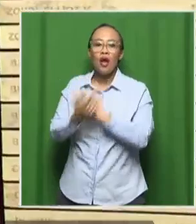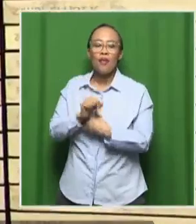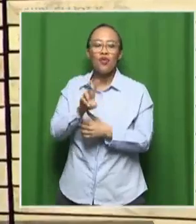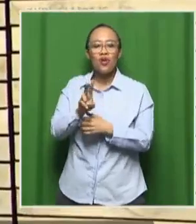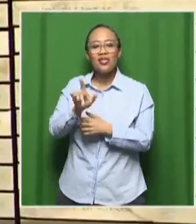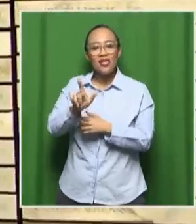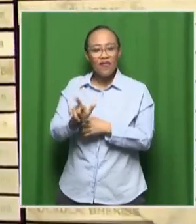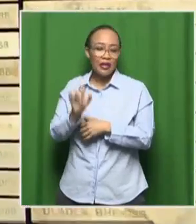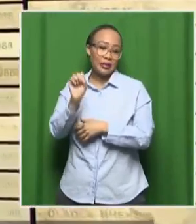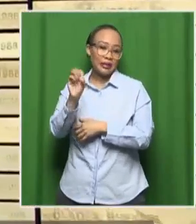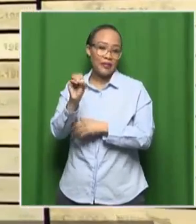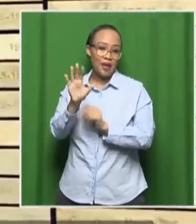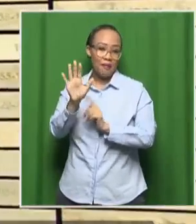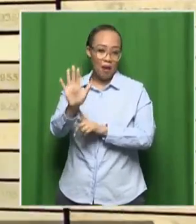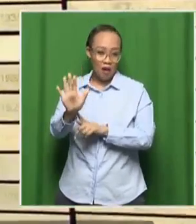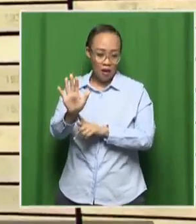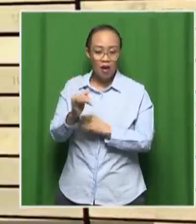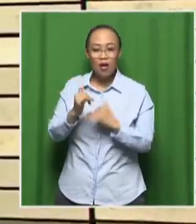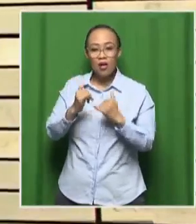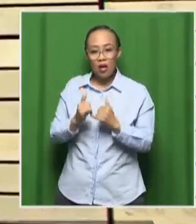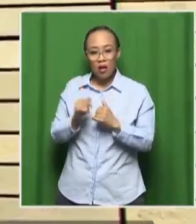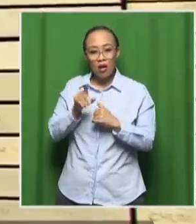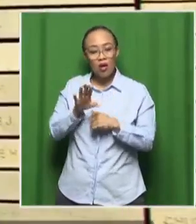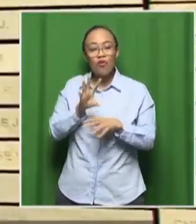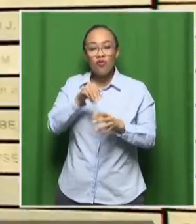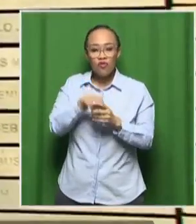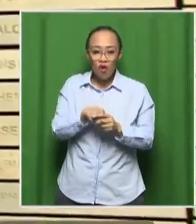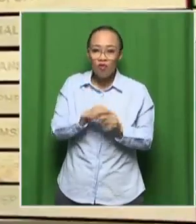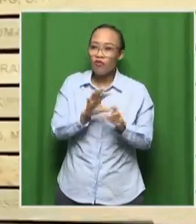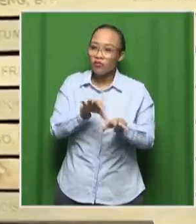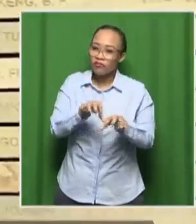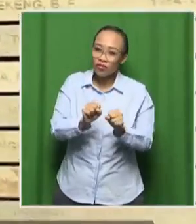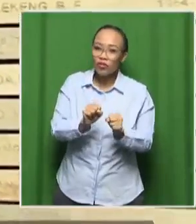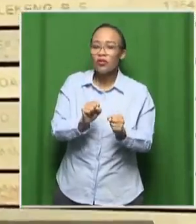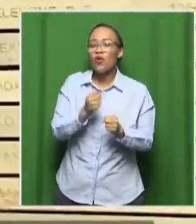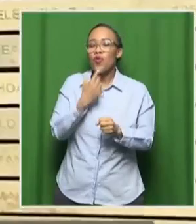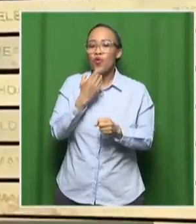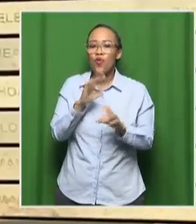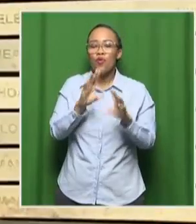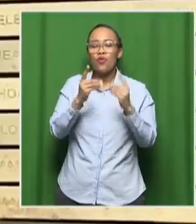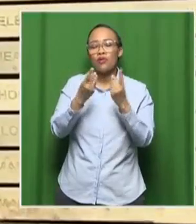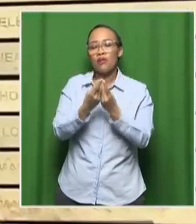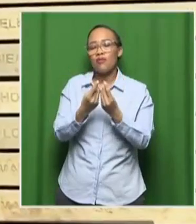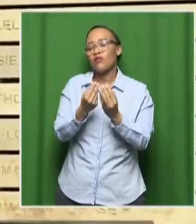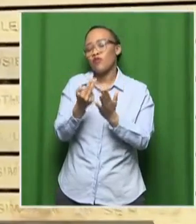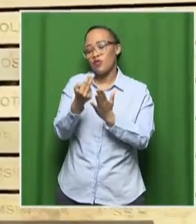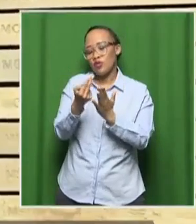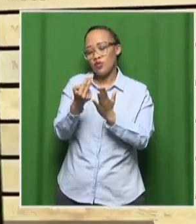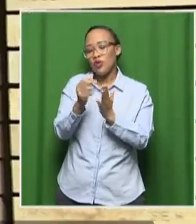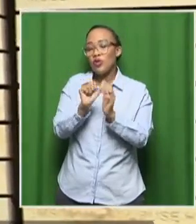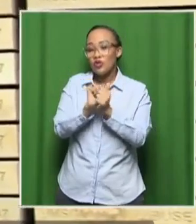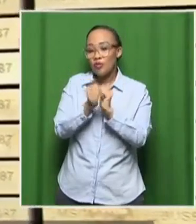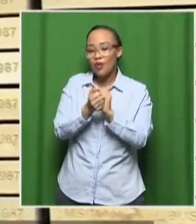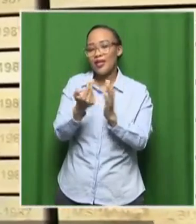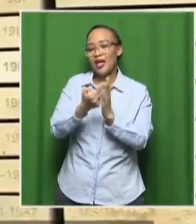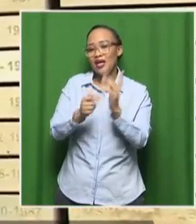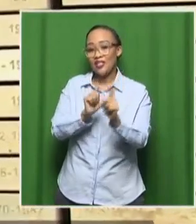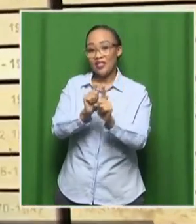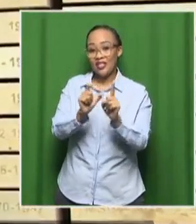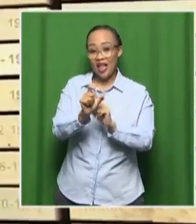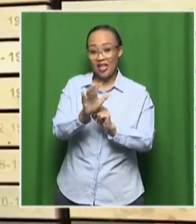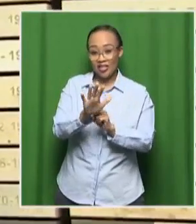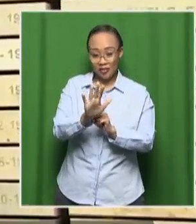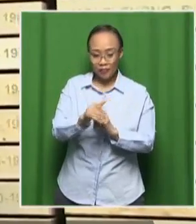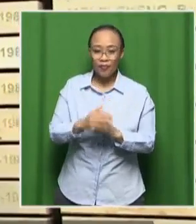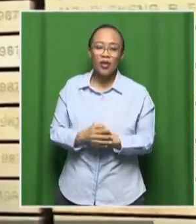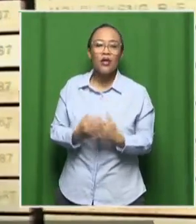feature, as I mentioned, for the Department of Sports, Arts and Culture for this National Heritage Month. We know that it was instituted,